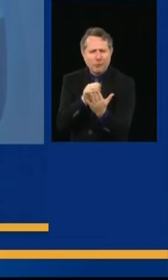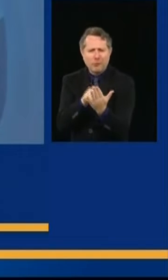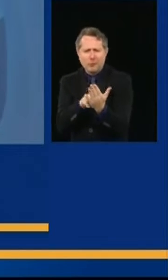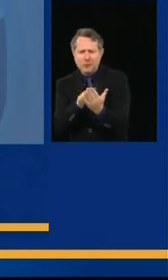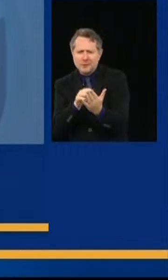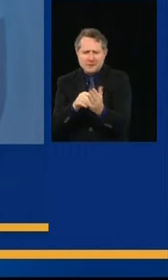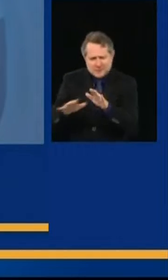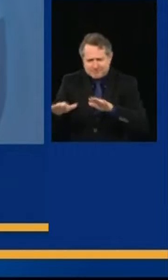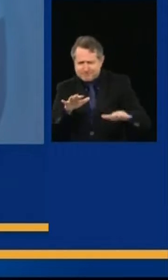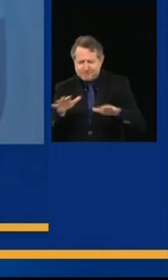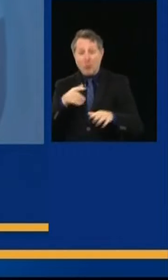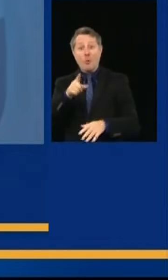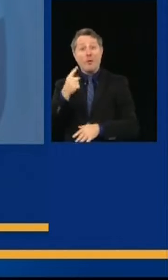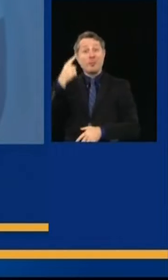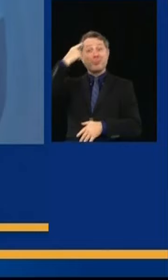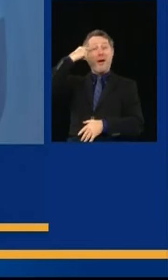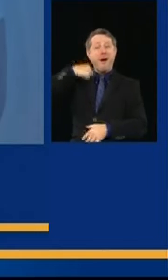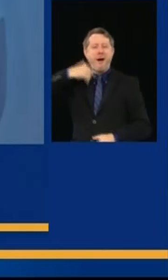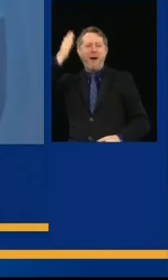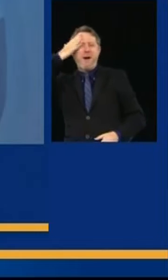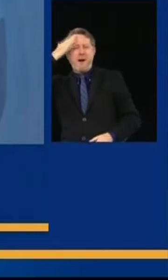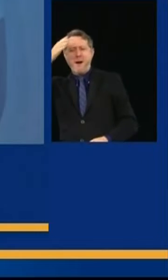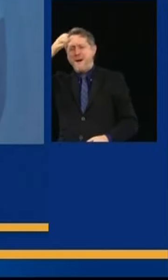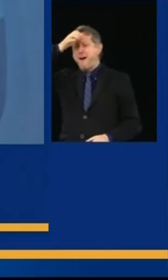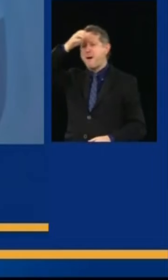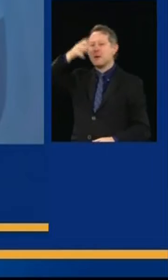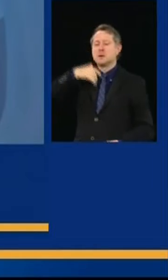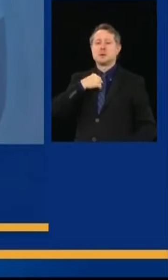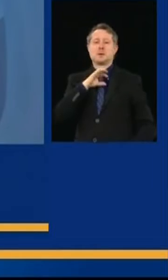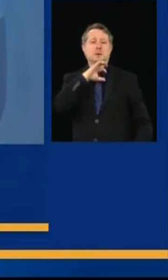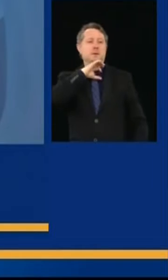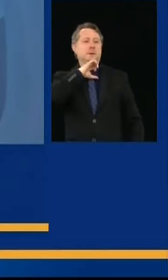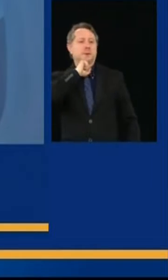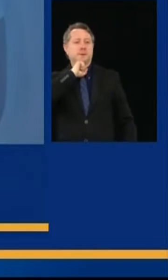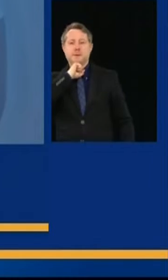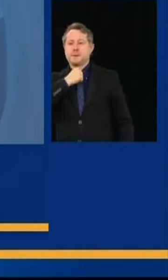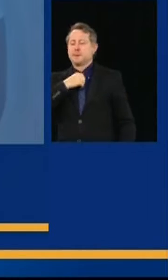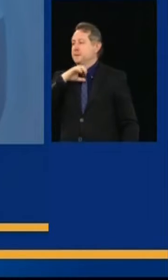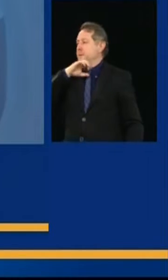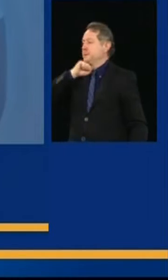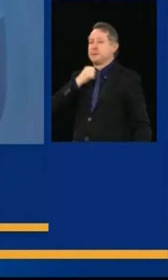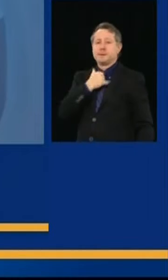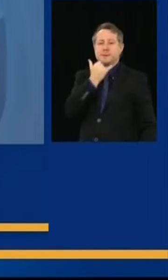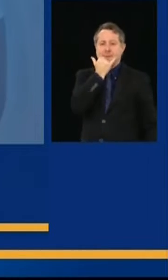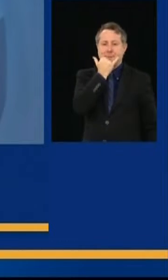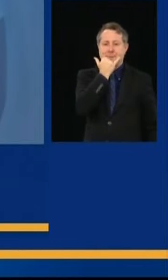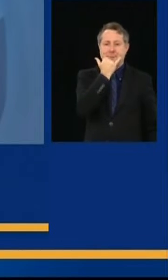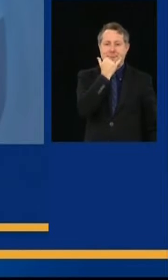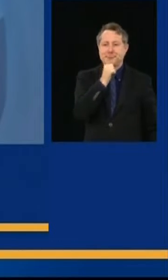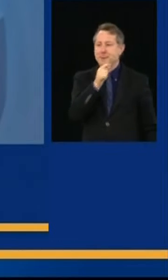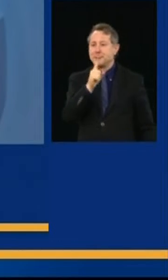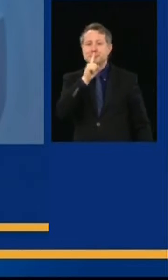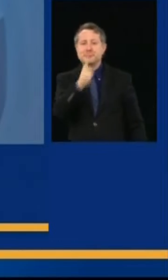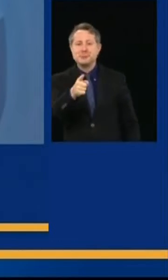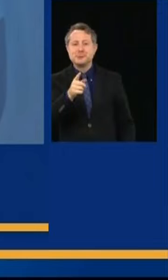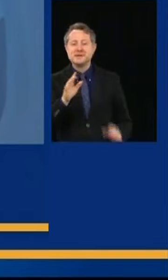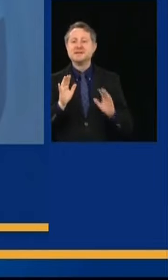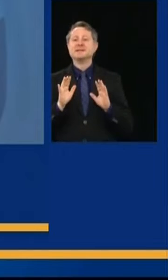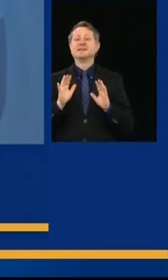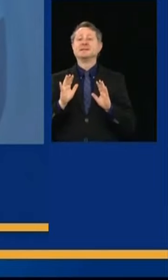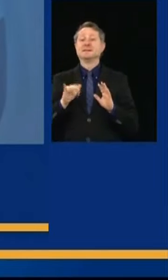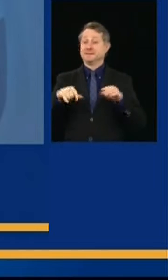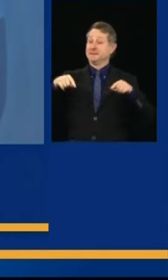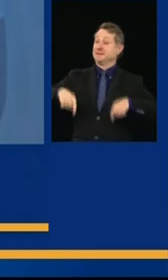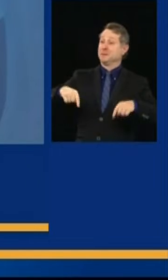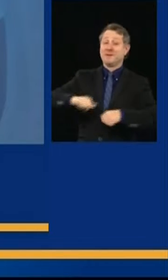knew doesn't always turn out to be true, okay? This virus has been ahead of us every step